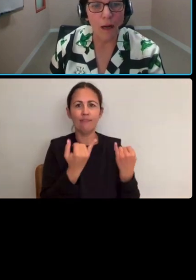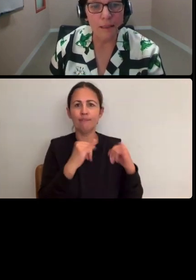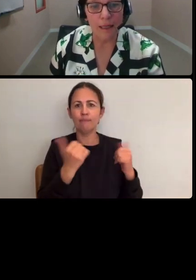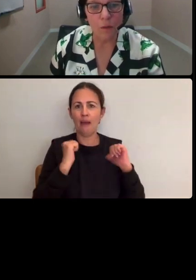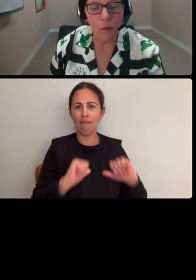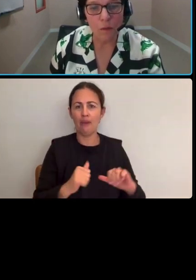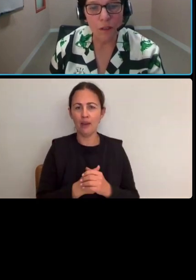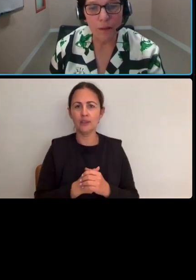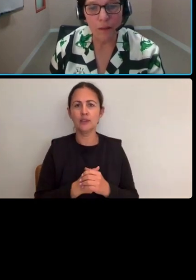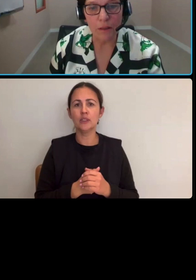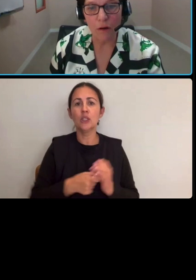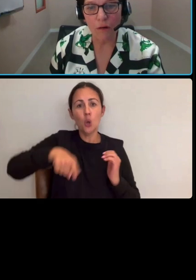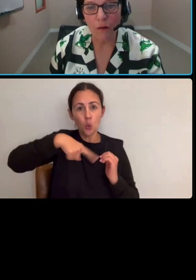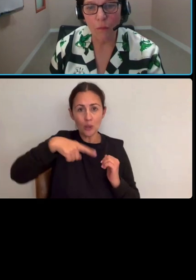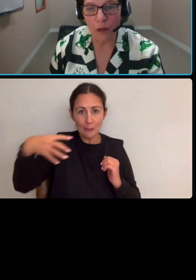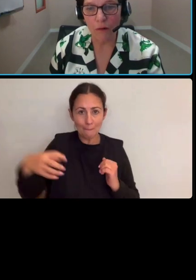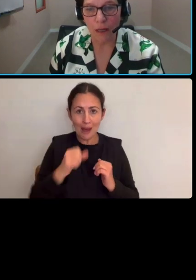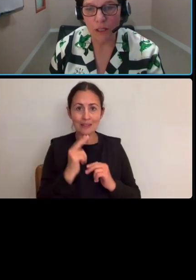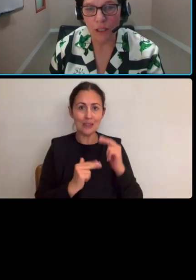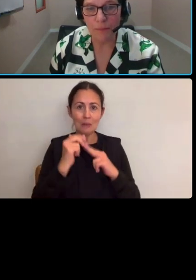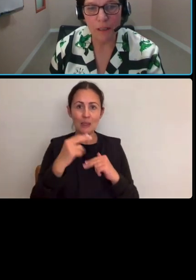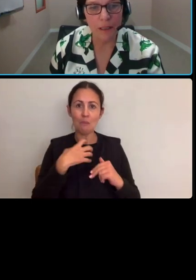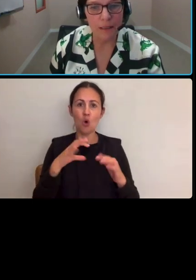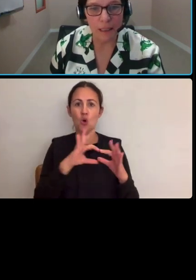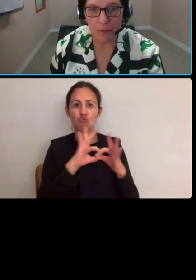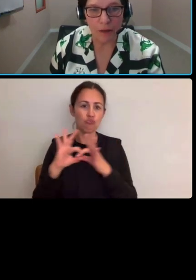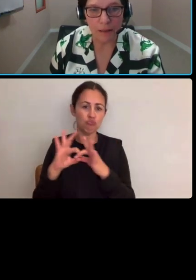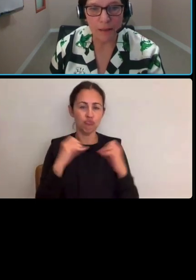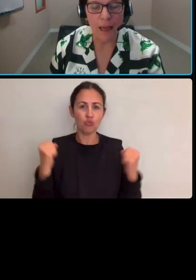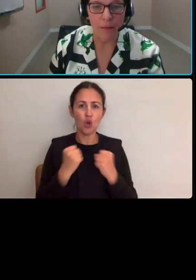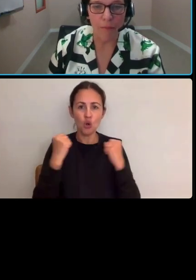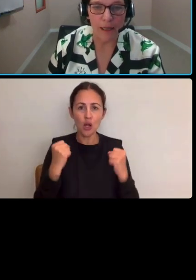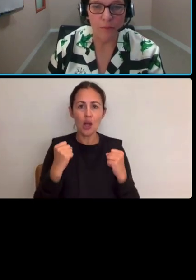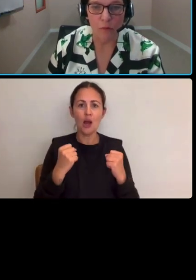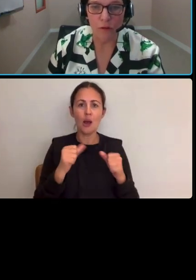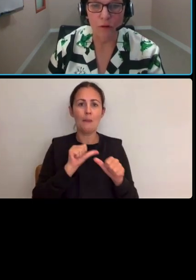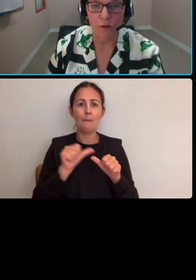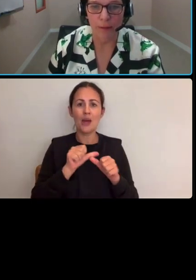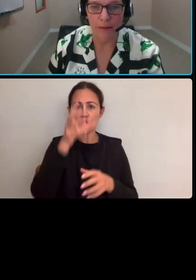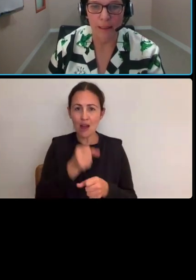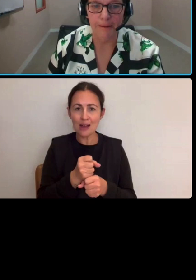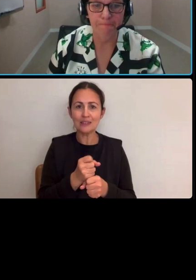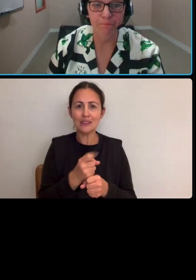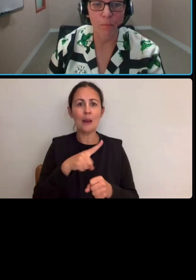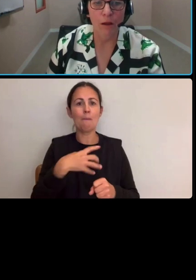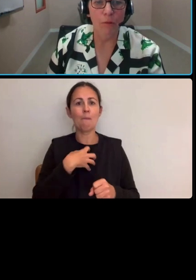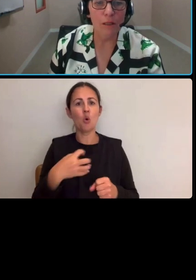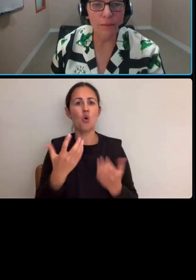It requires us all to build stronger working relationships, deeper trust, and embrace more